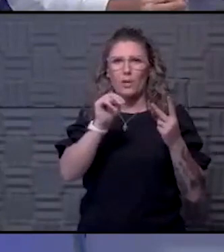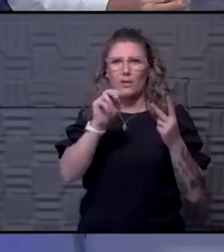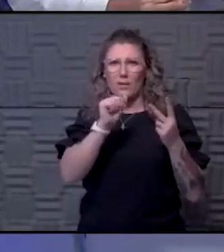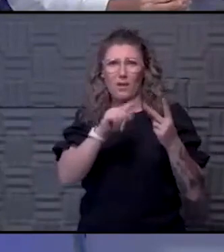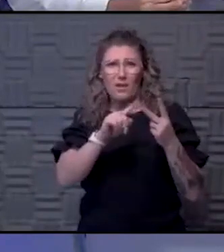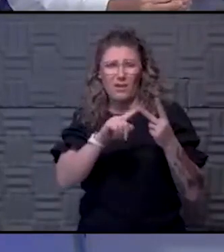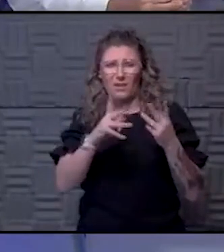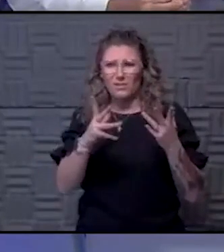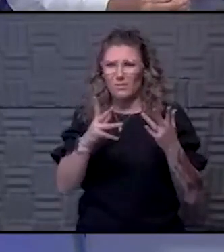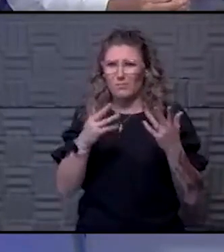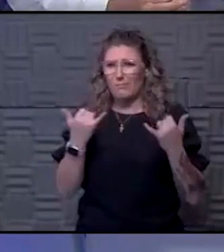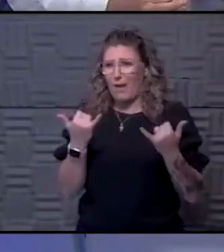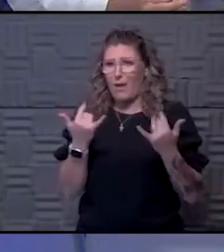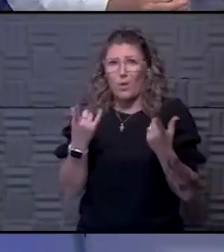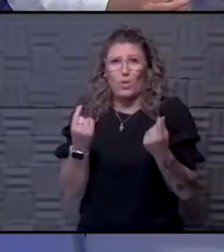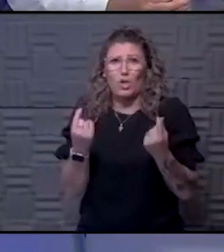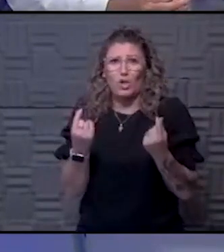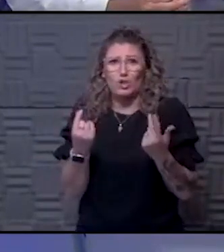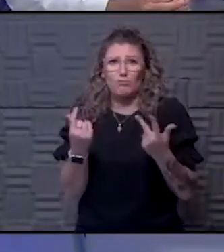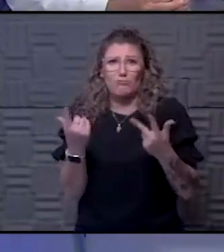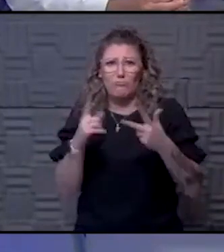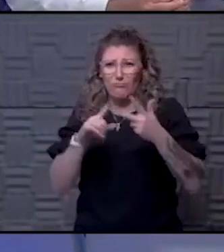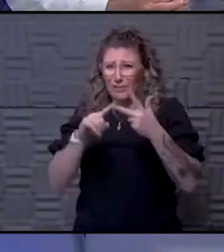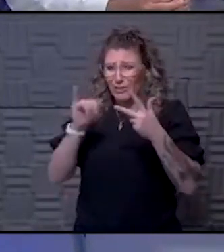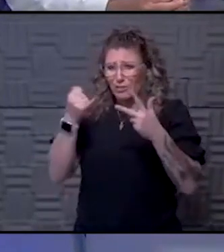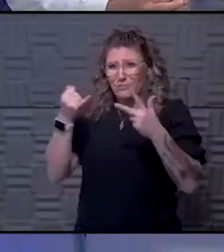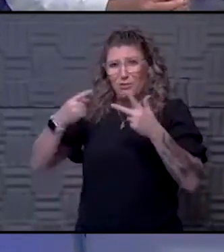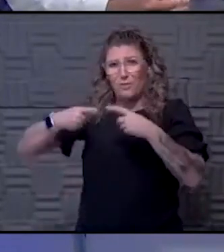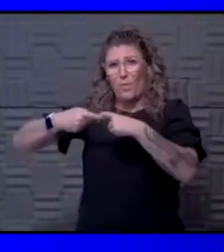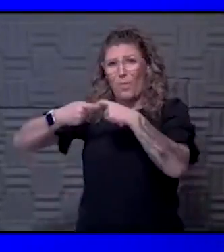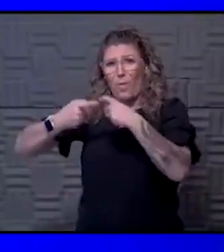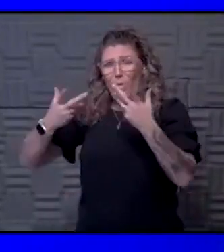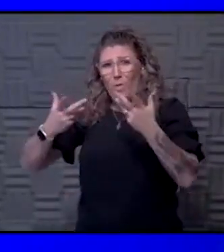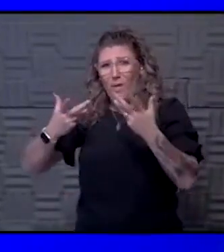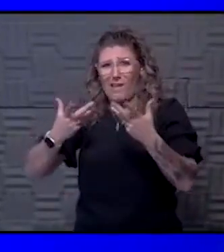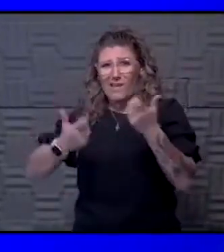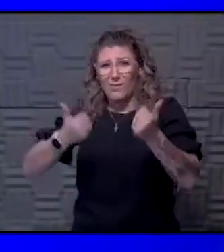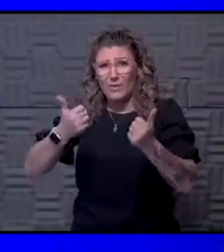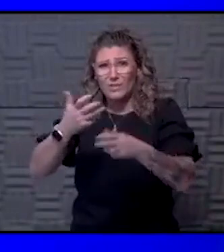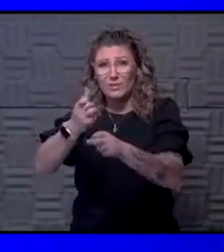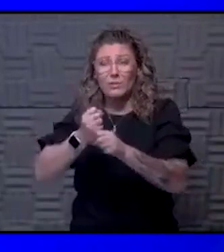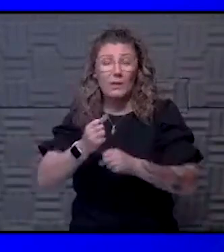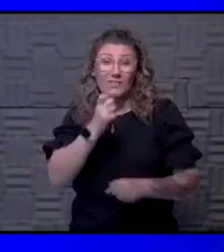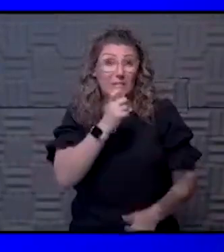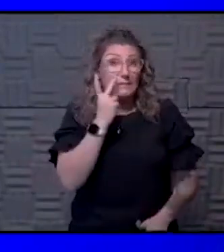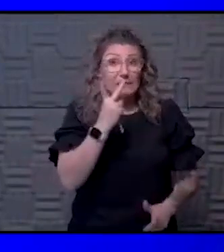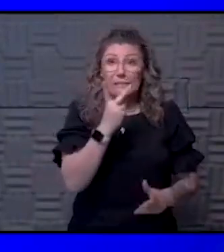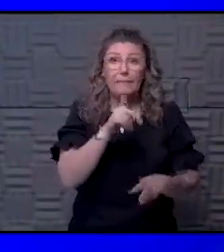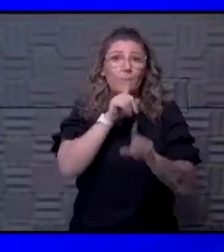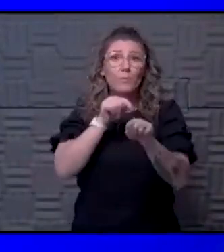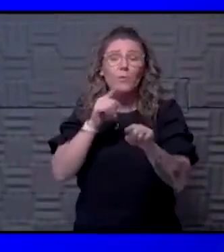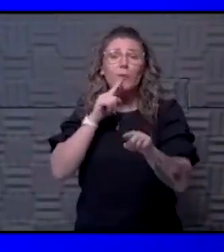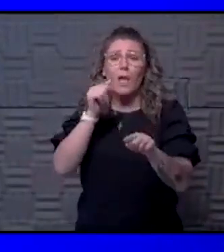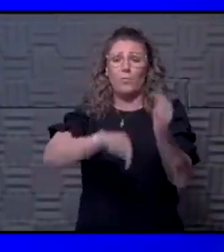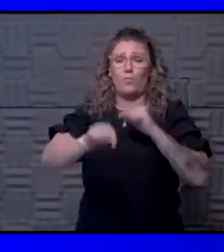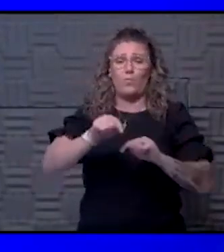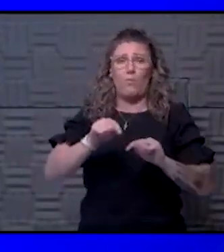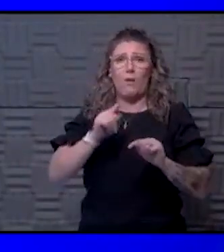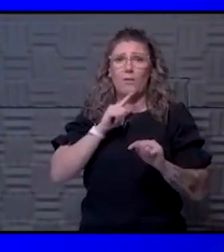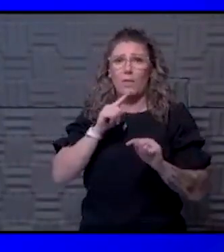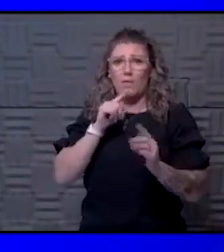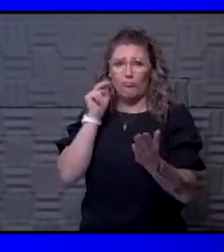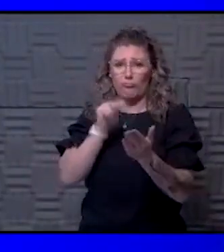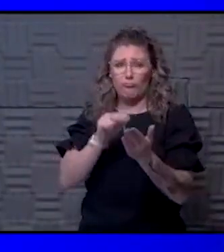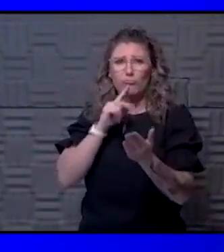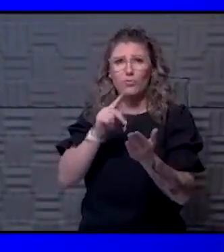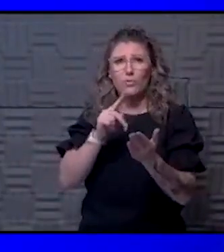now? Which vaccine should I get? What do you think, Hawk? Yeah, I mean, I haven't seen those reports. I actually went back and looked, just as you